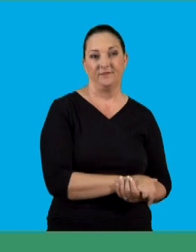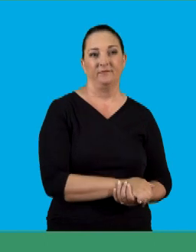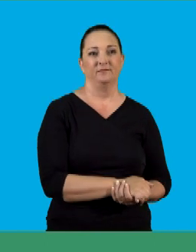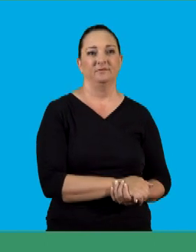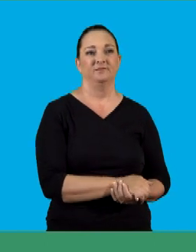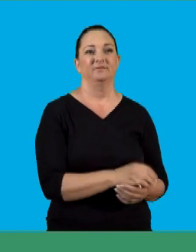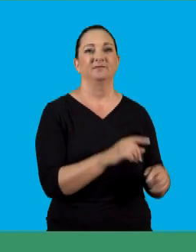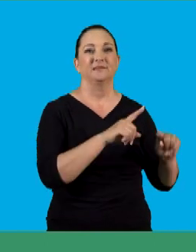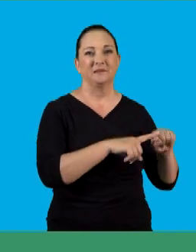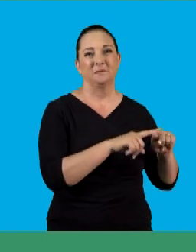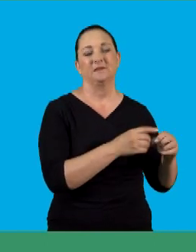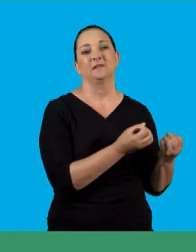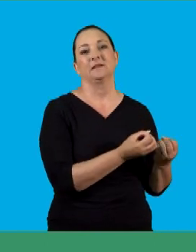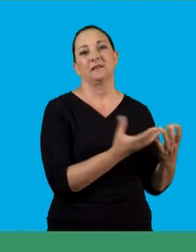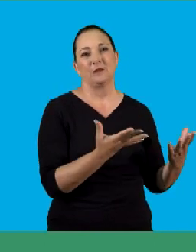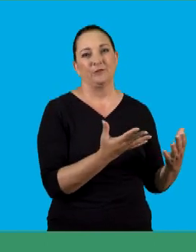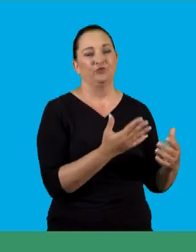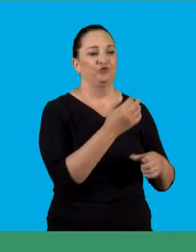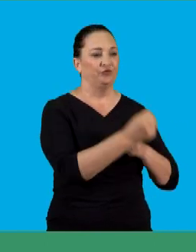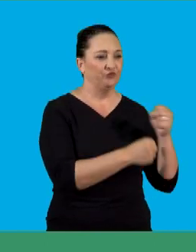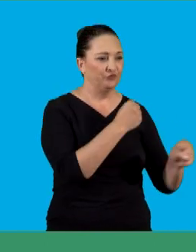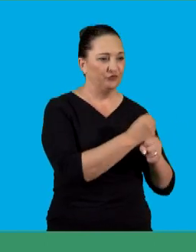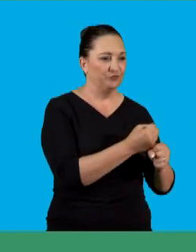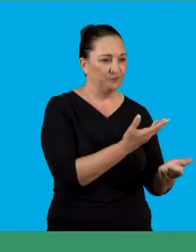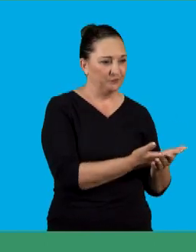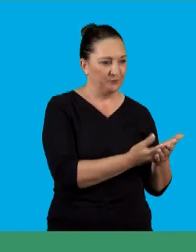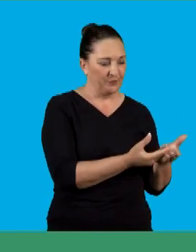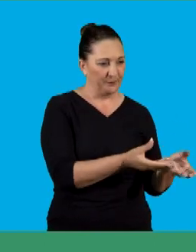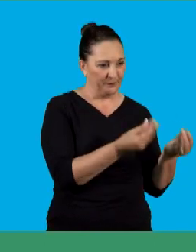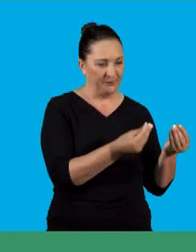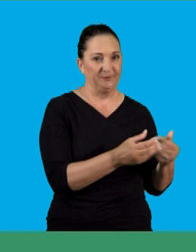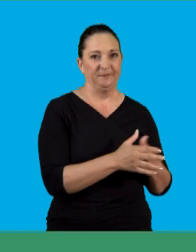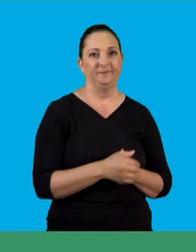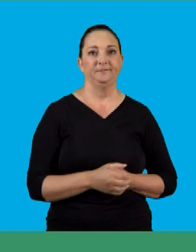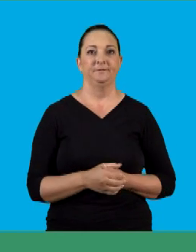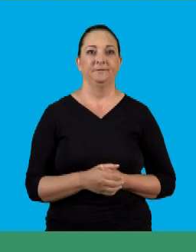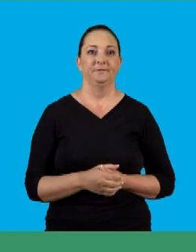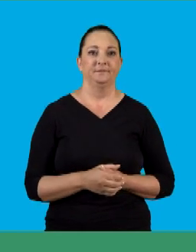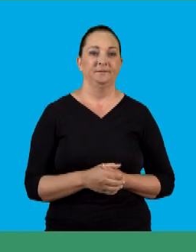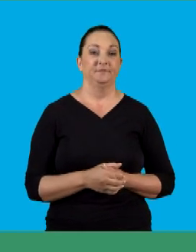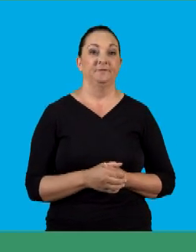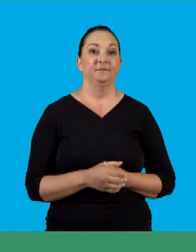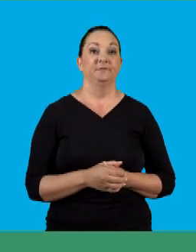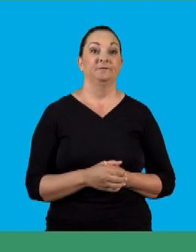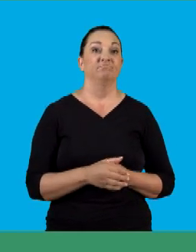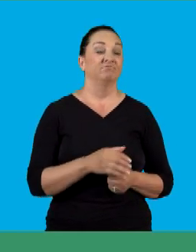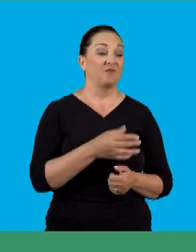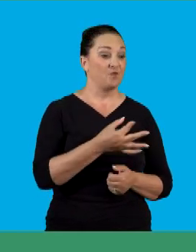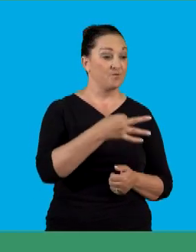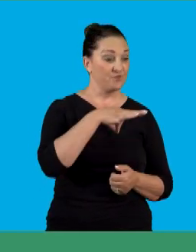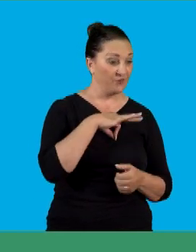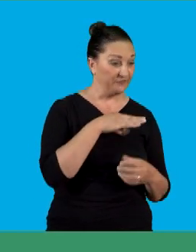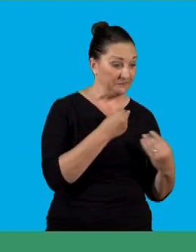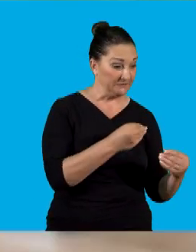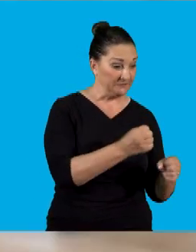of money that they get on annual basis. So they are being taxed on that revenue, even on the profits that